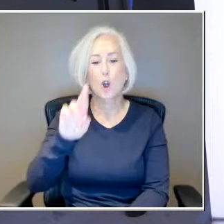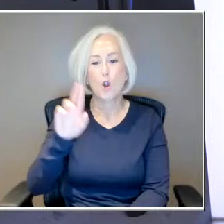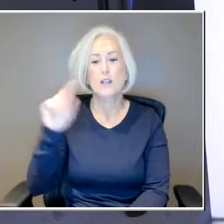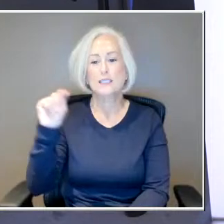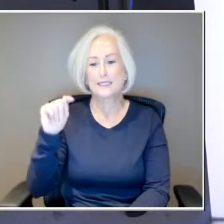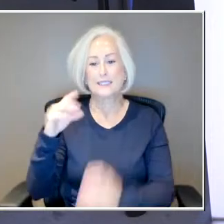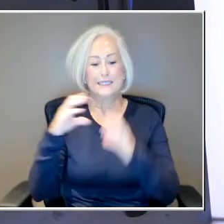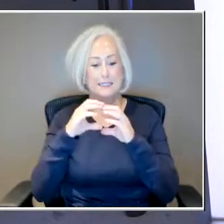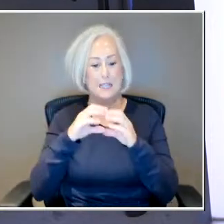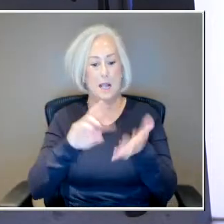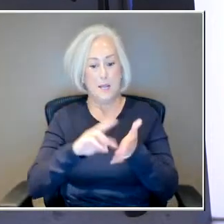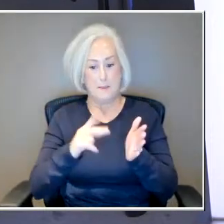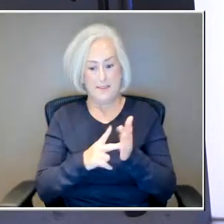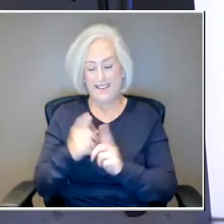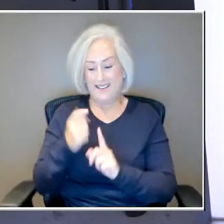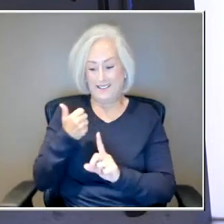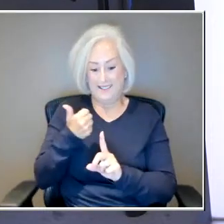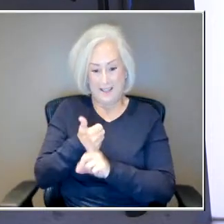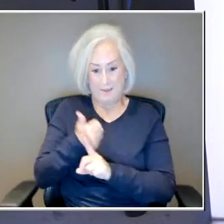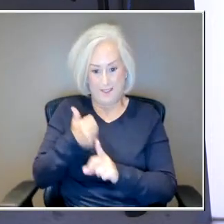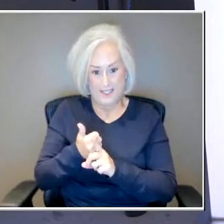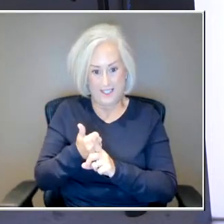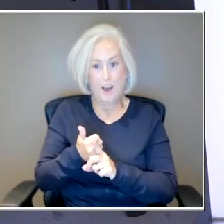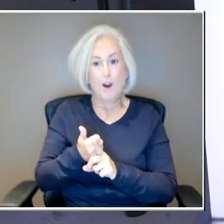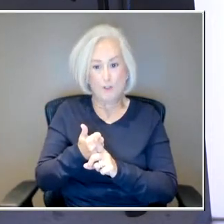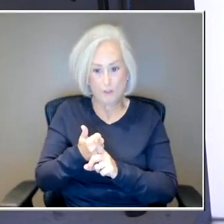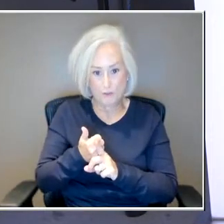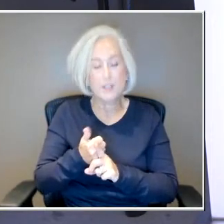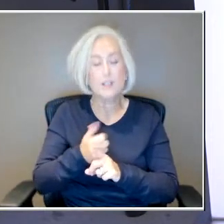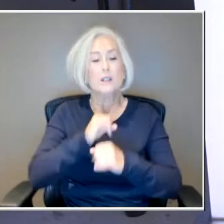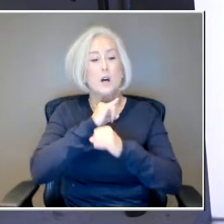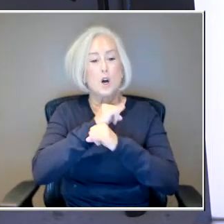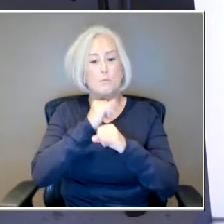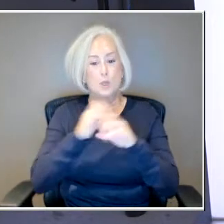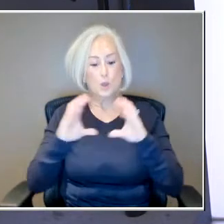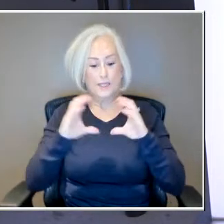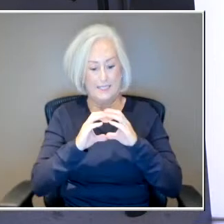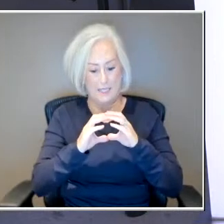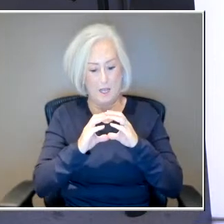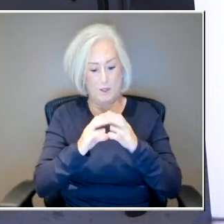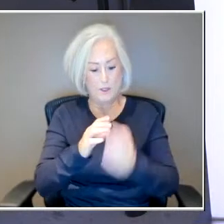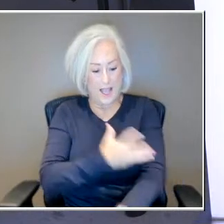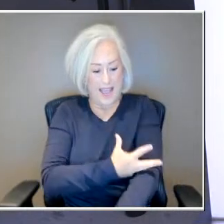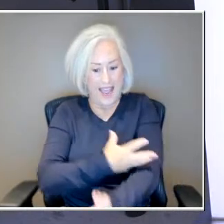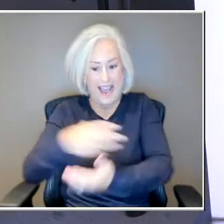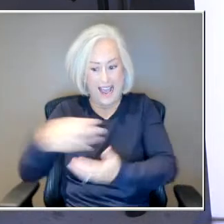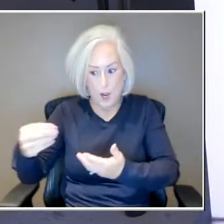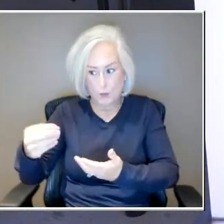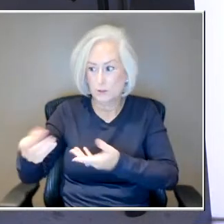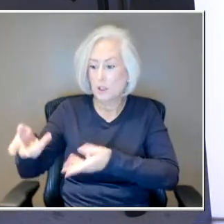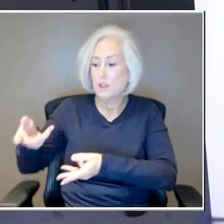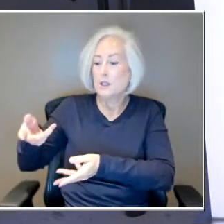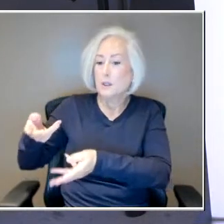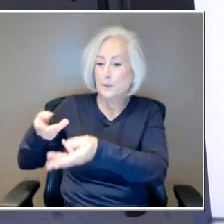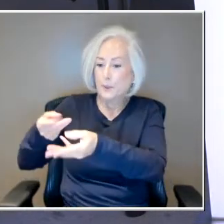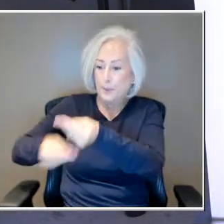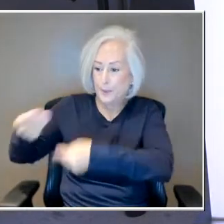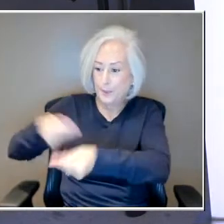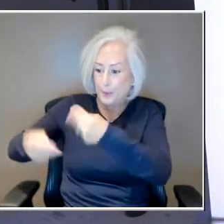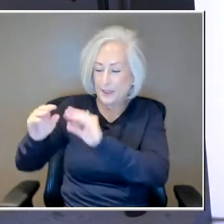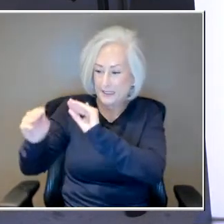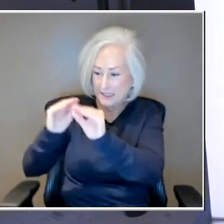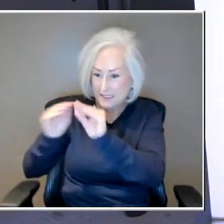immune cells, genetically engineering them to then go back in and fight the cancer. Just put into context what a big deal that is,